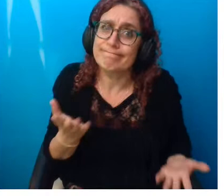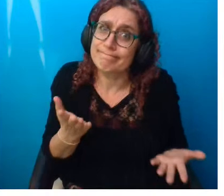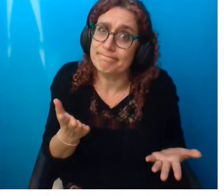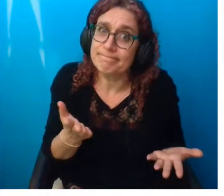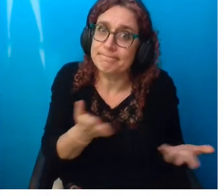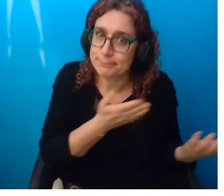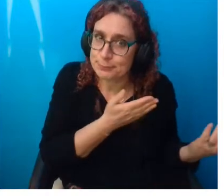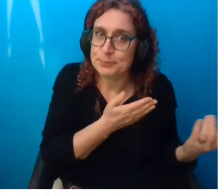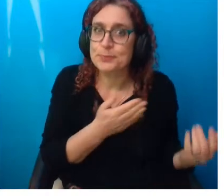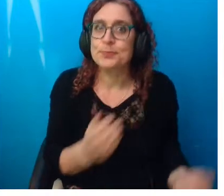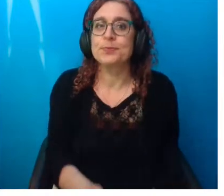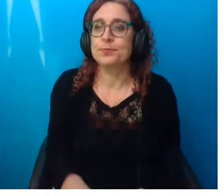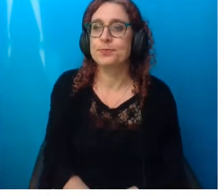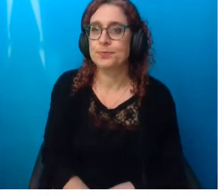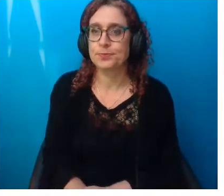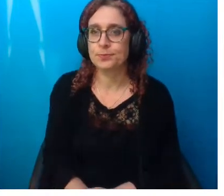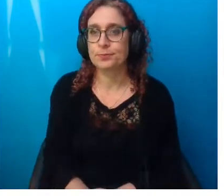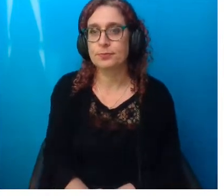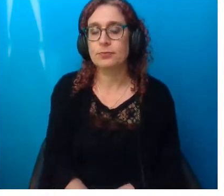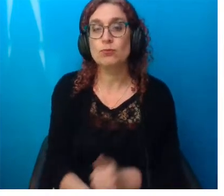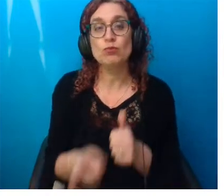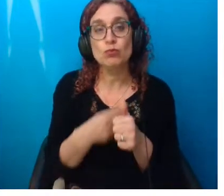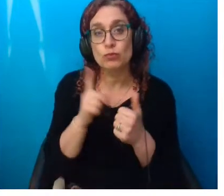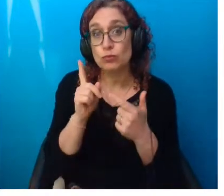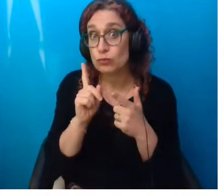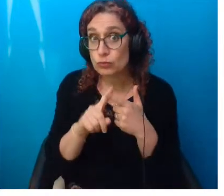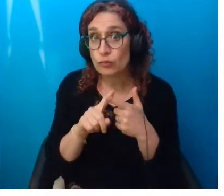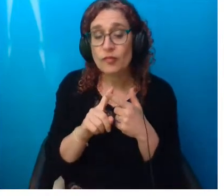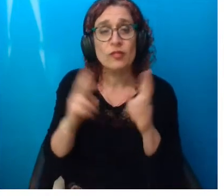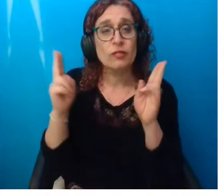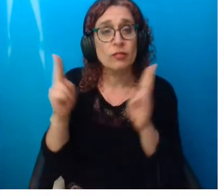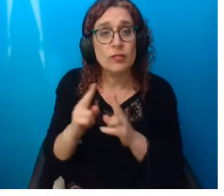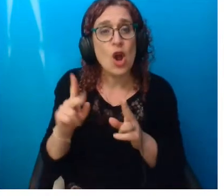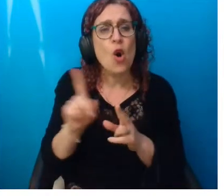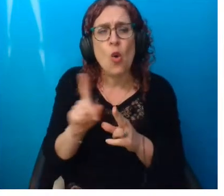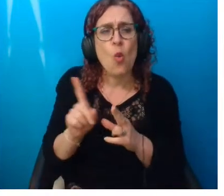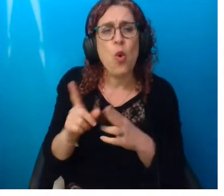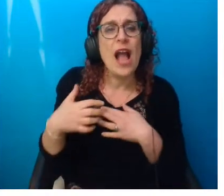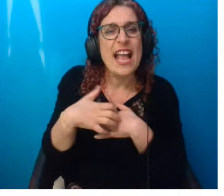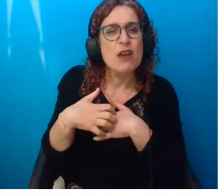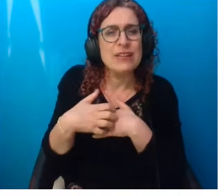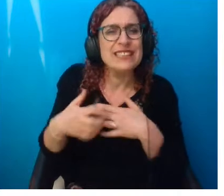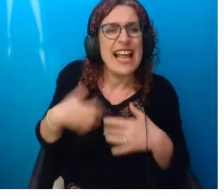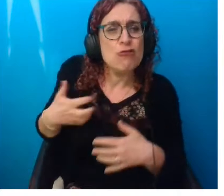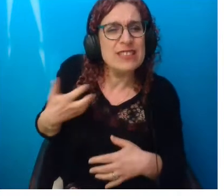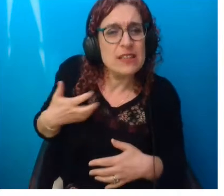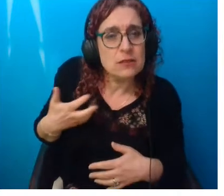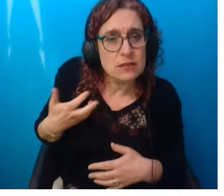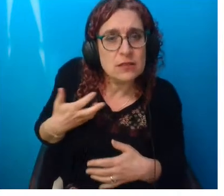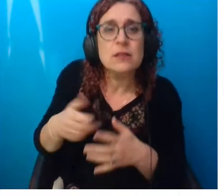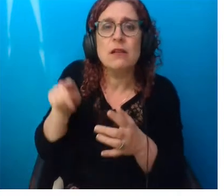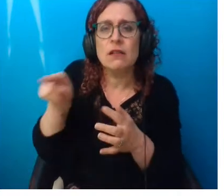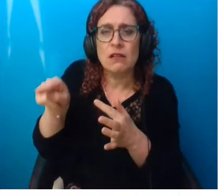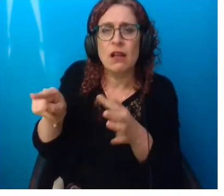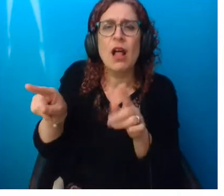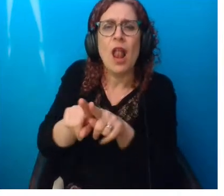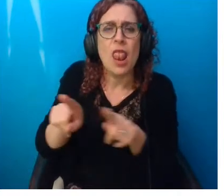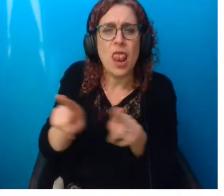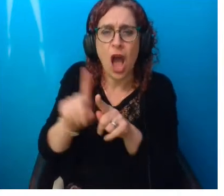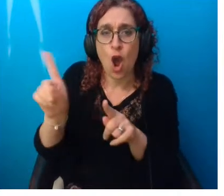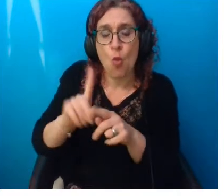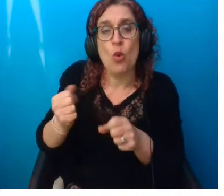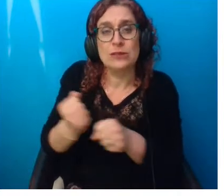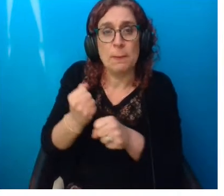You can also, or you should also avoid irritants if they are a trigger for people, and that might be avoiding